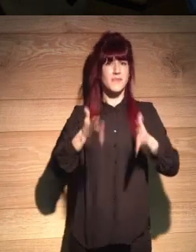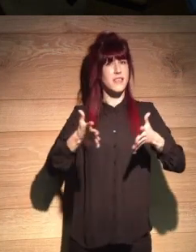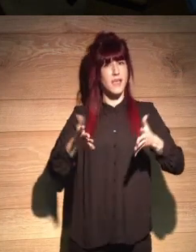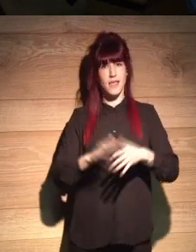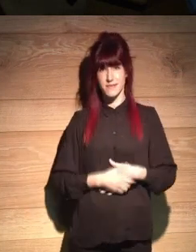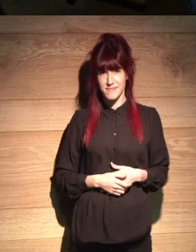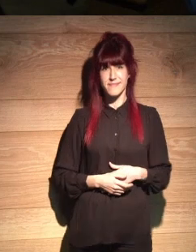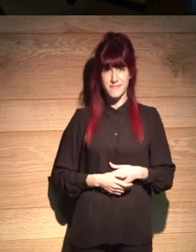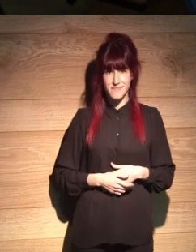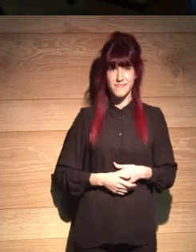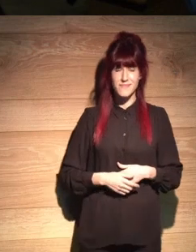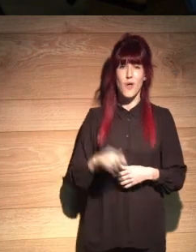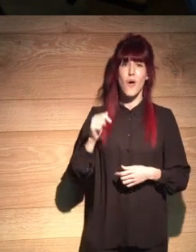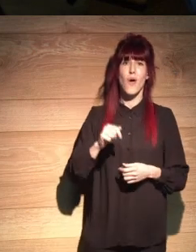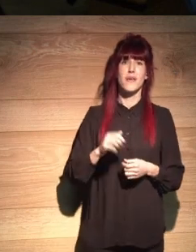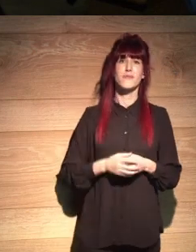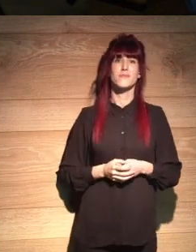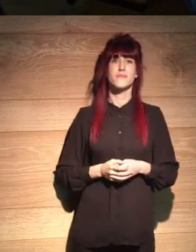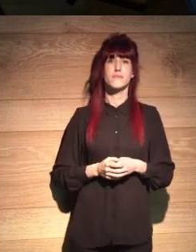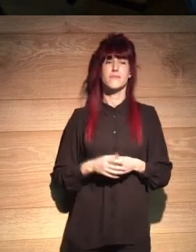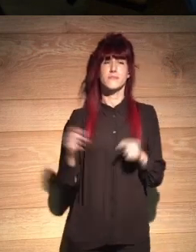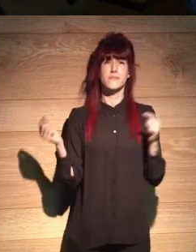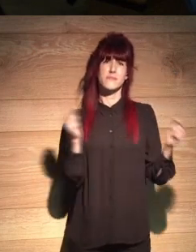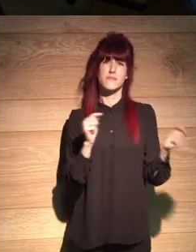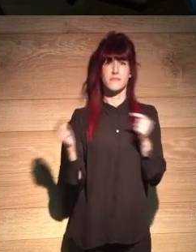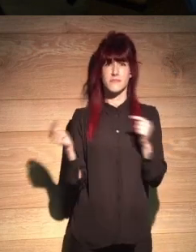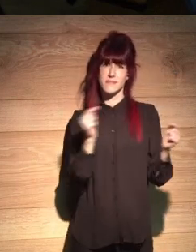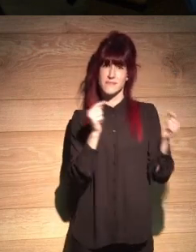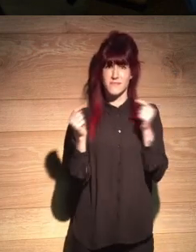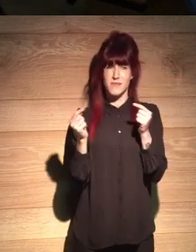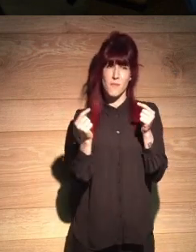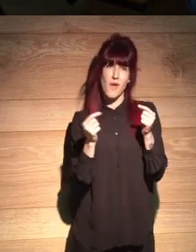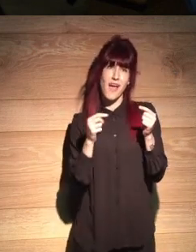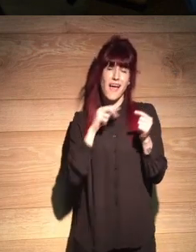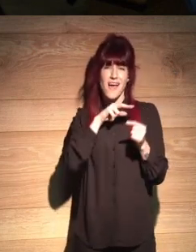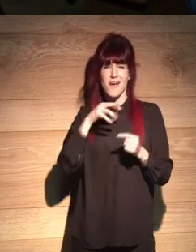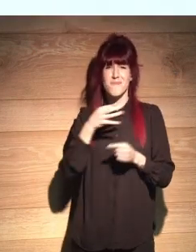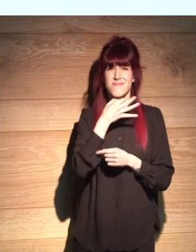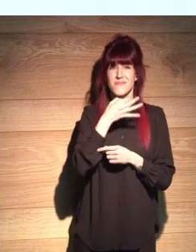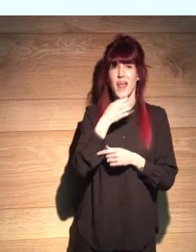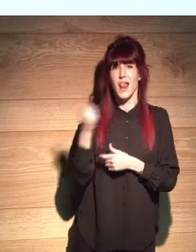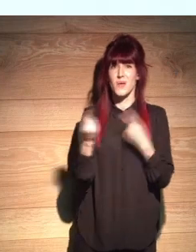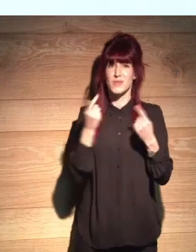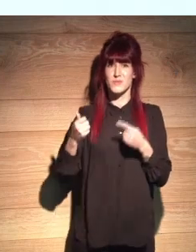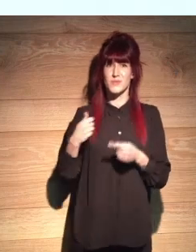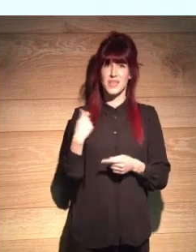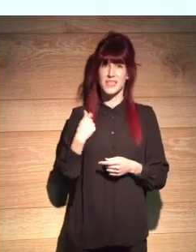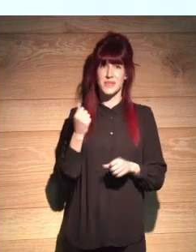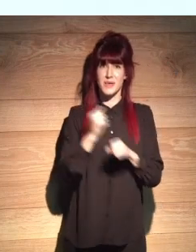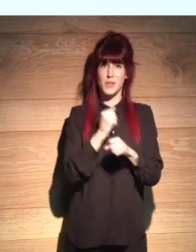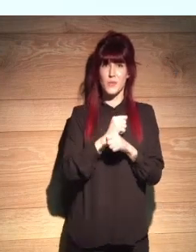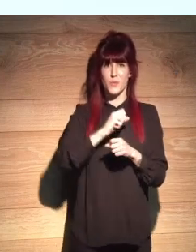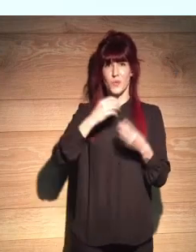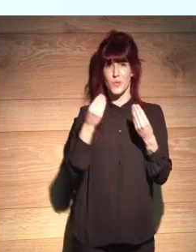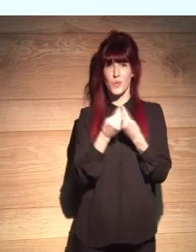I will today discuss and show you some opportunities working with diversity and